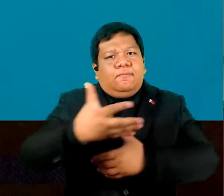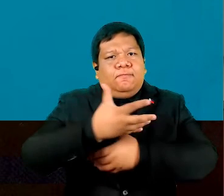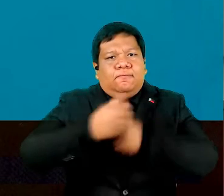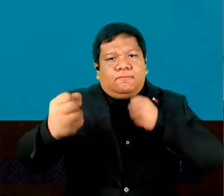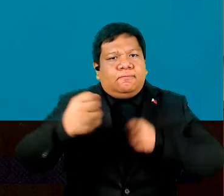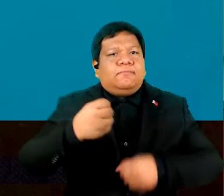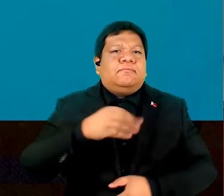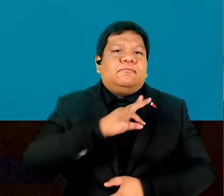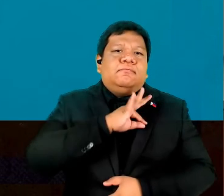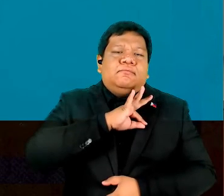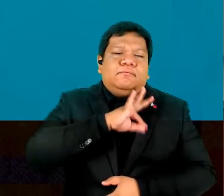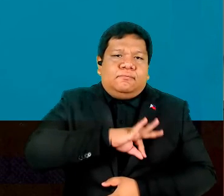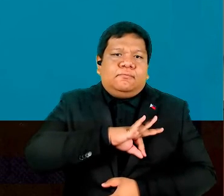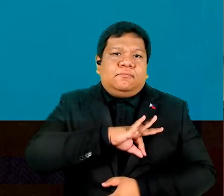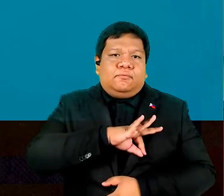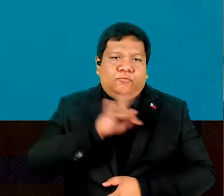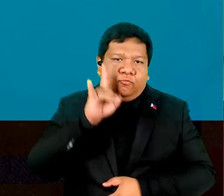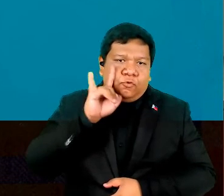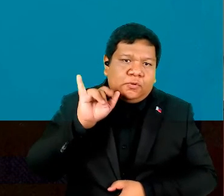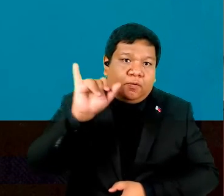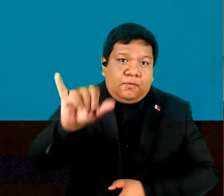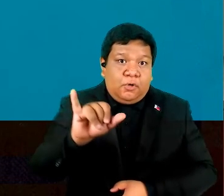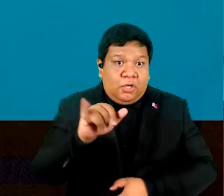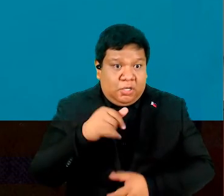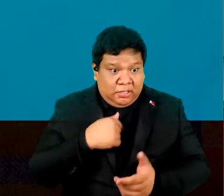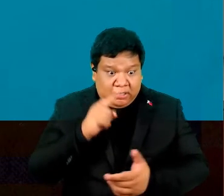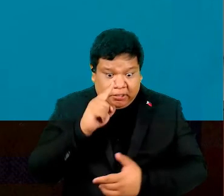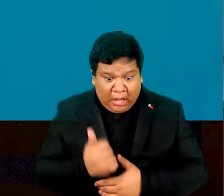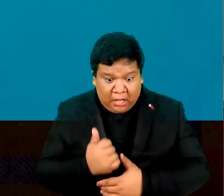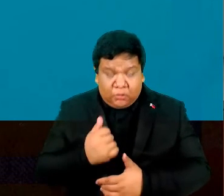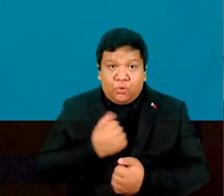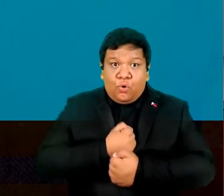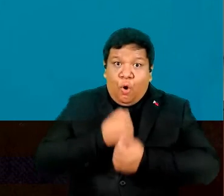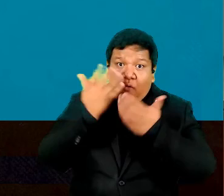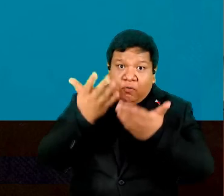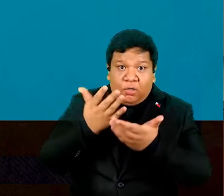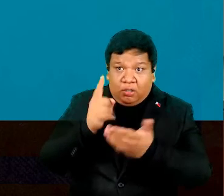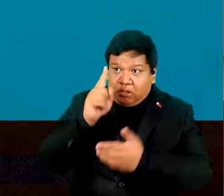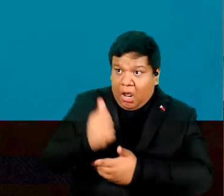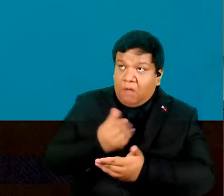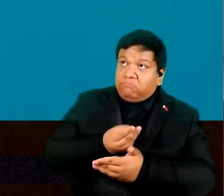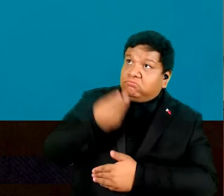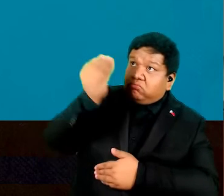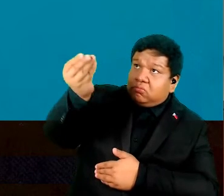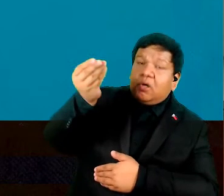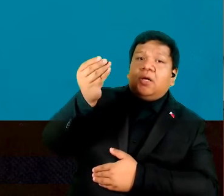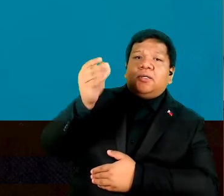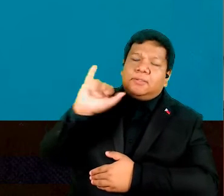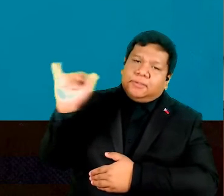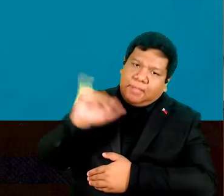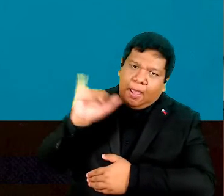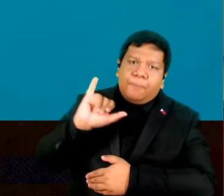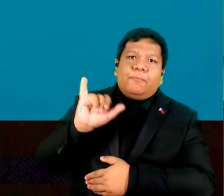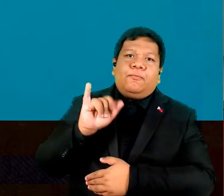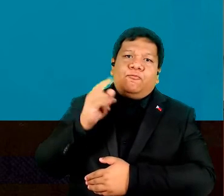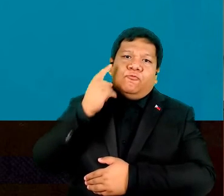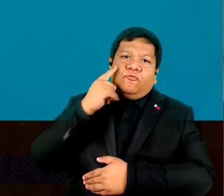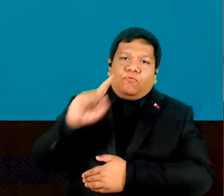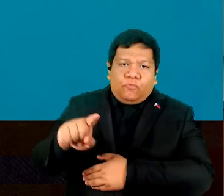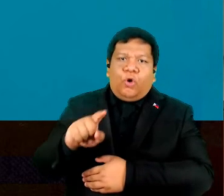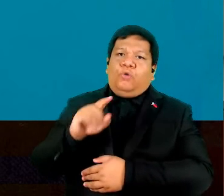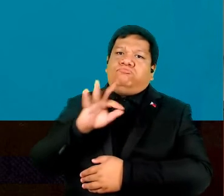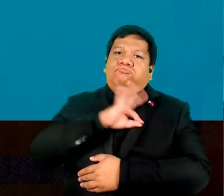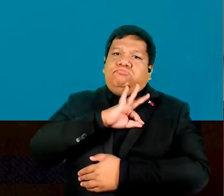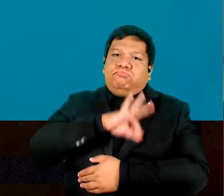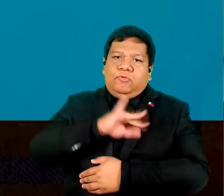reward. Your tithes and offering is a spiritual investment too. Or any organization outside the church that can take care for the